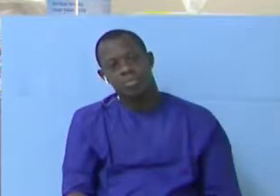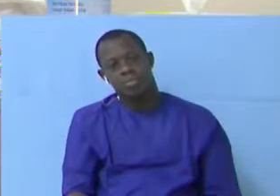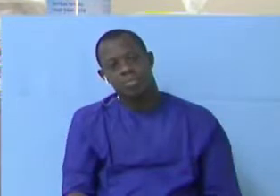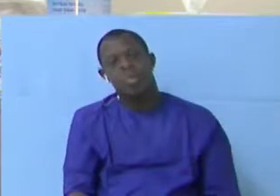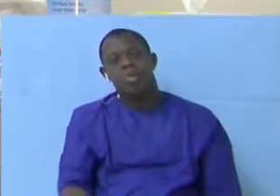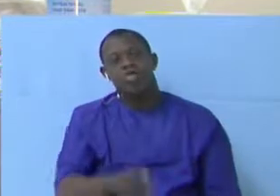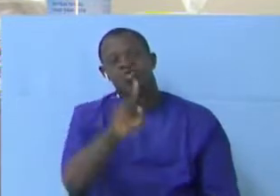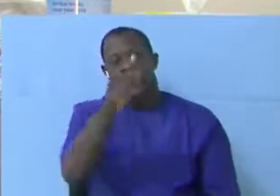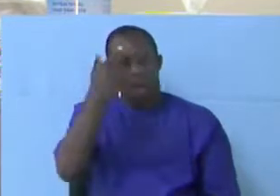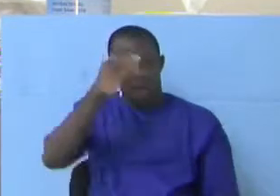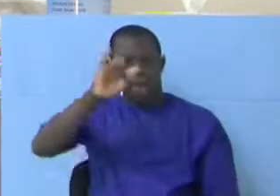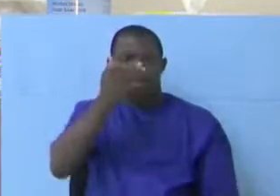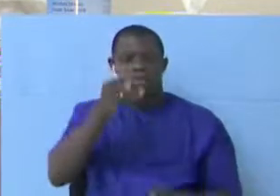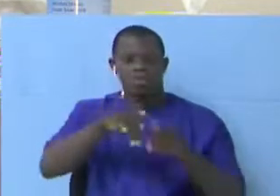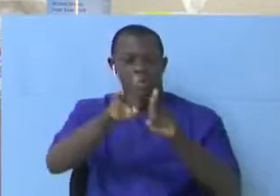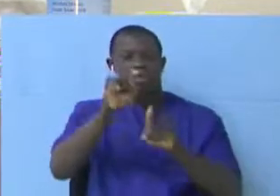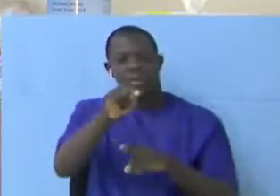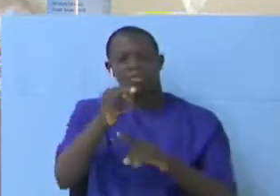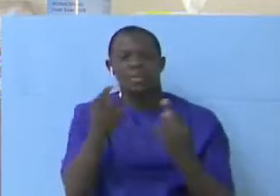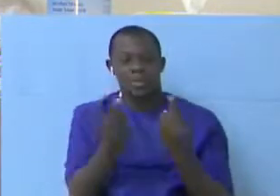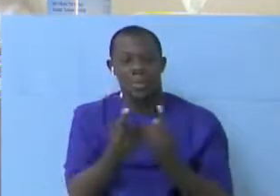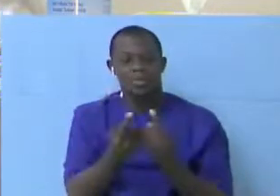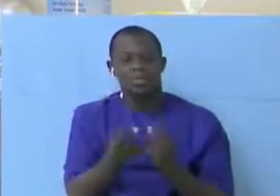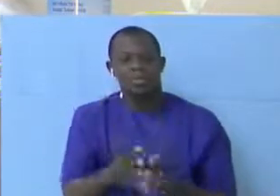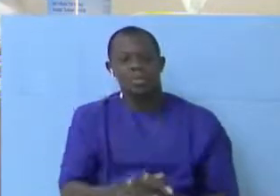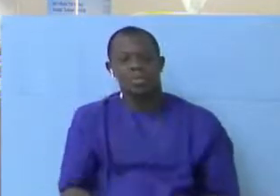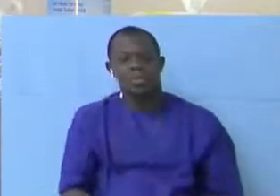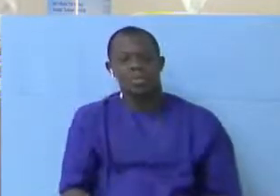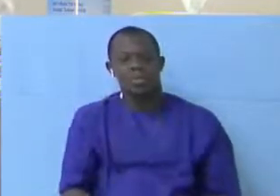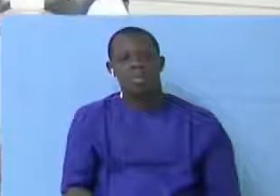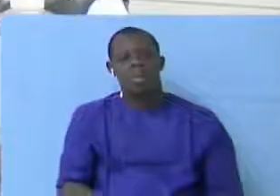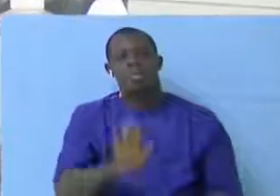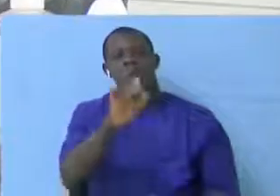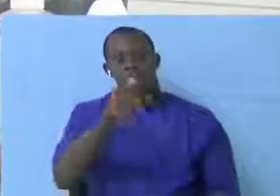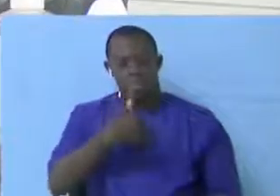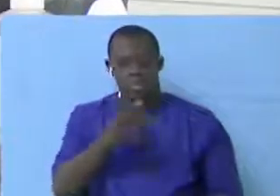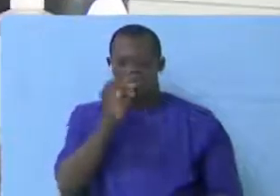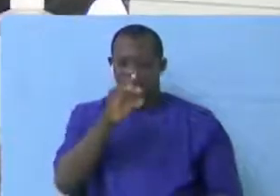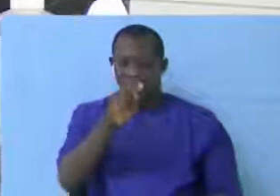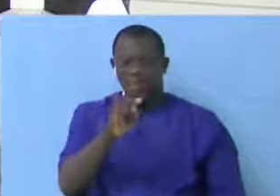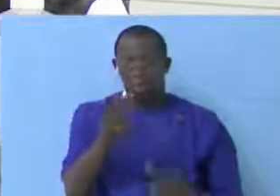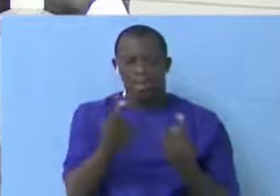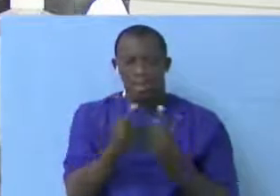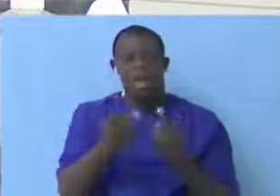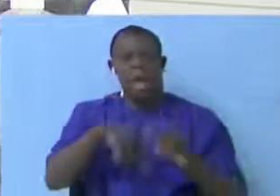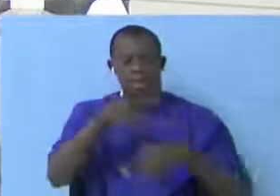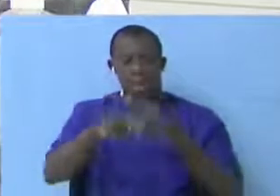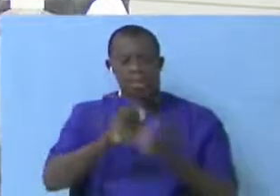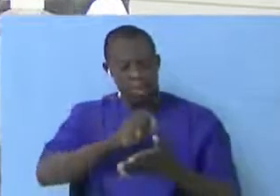You agree with that? Let me just say this, because for the records,